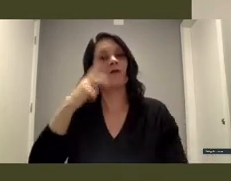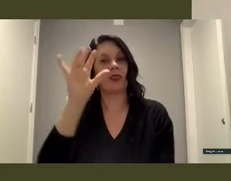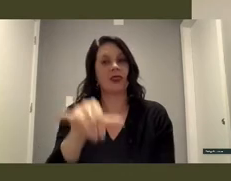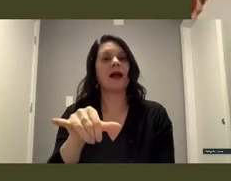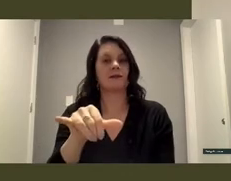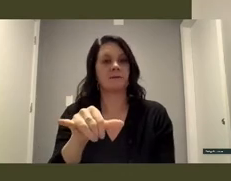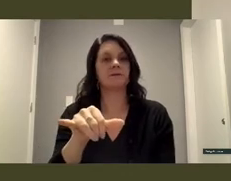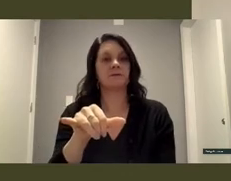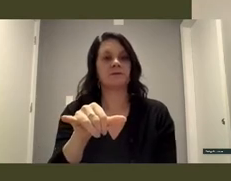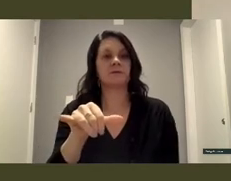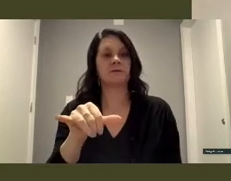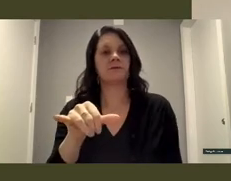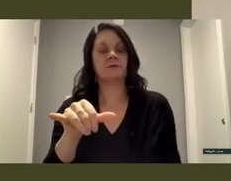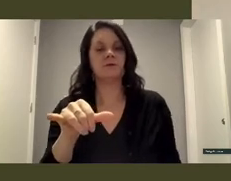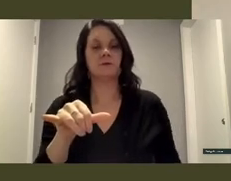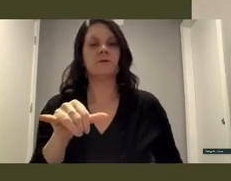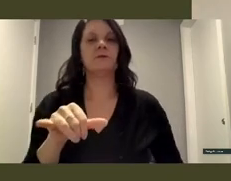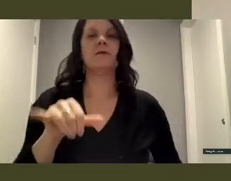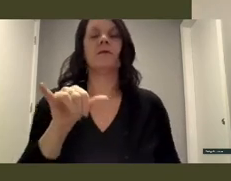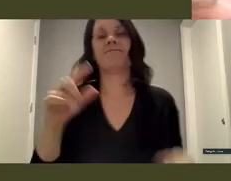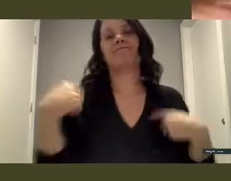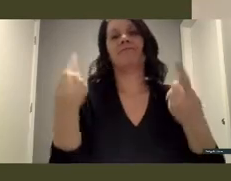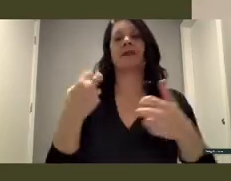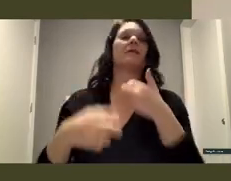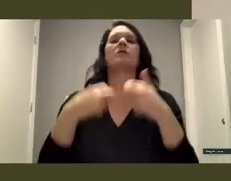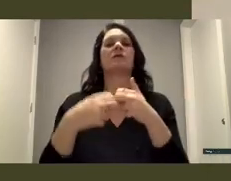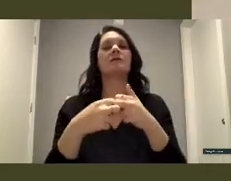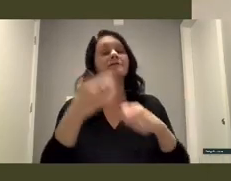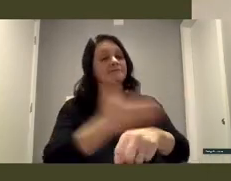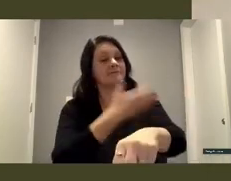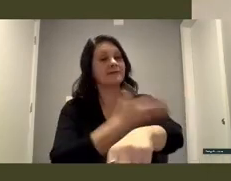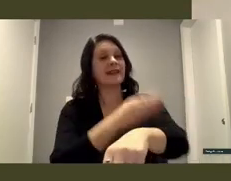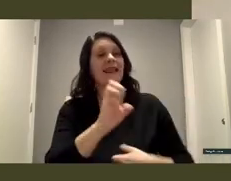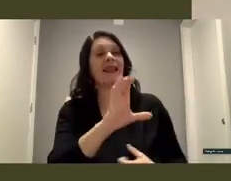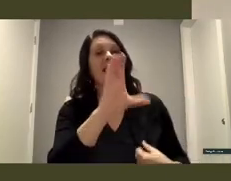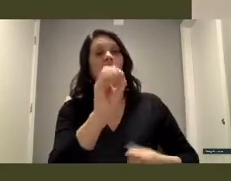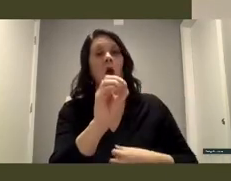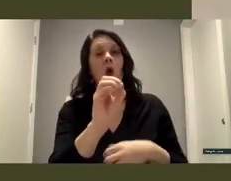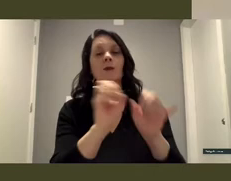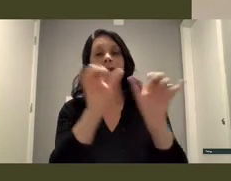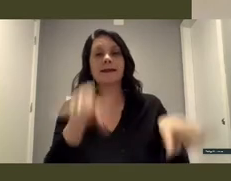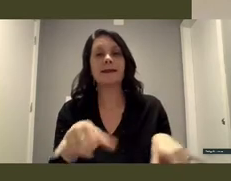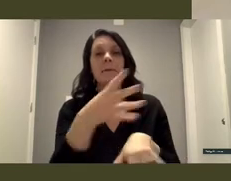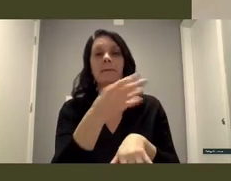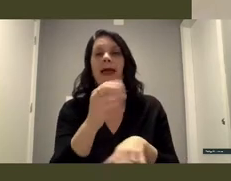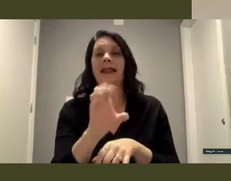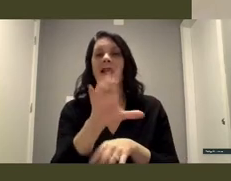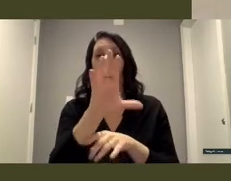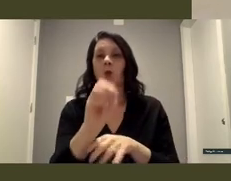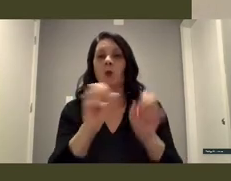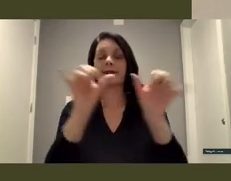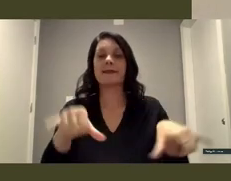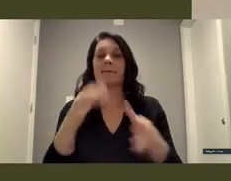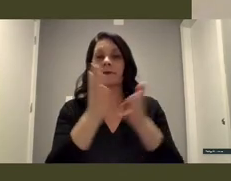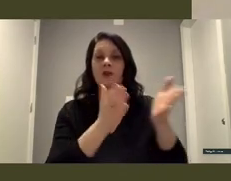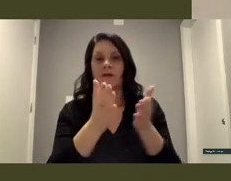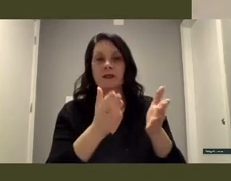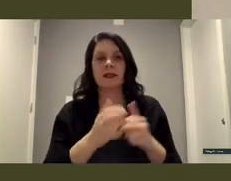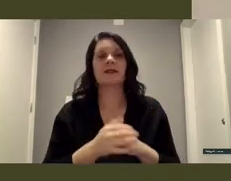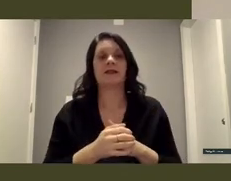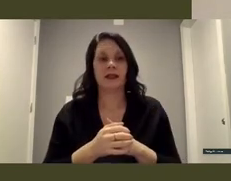So valuing our ecosystems and ecosystem services such that the sale